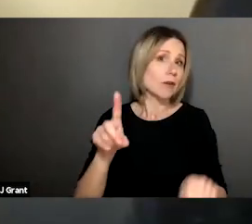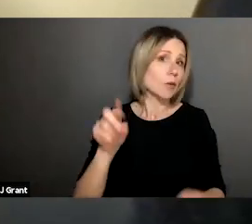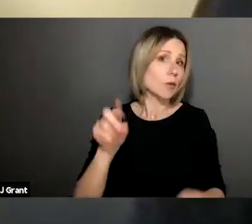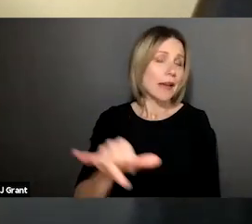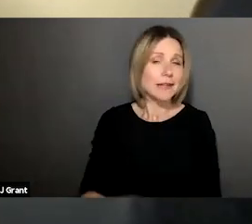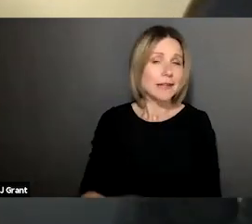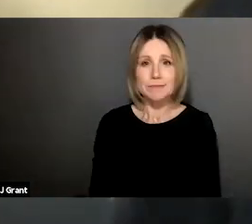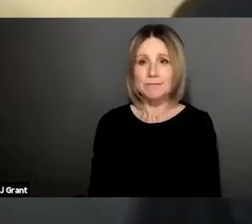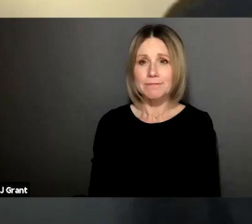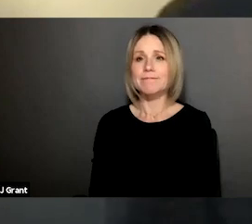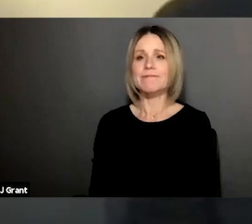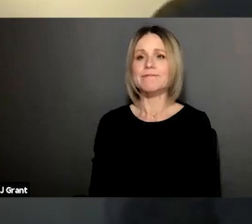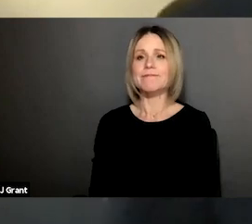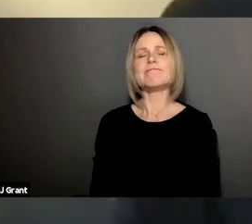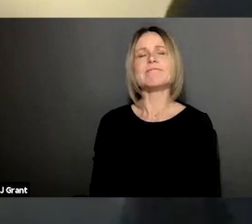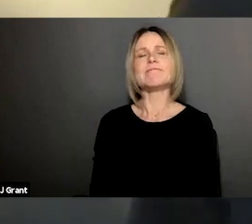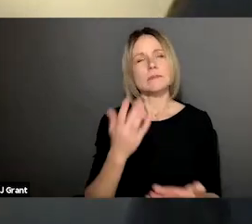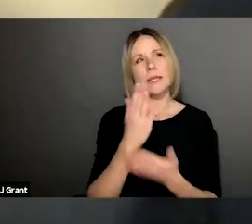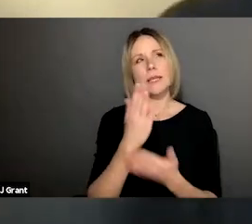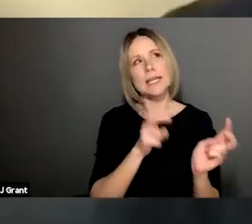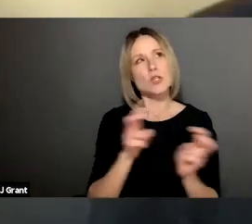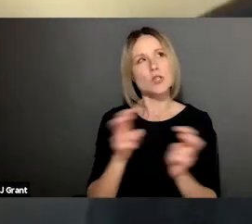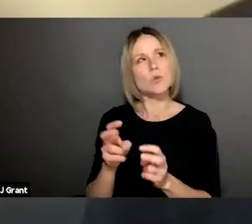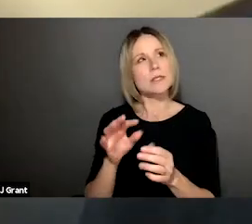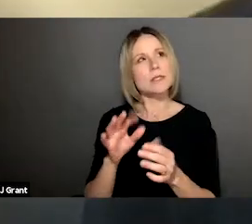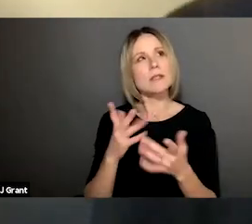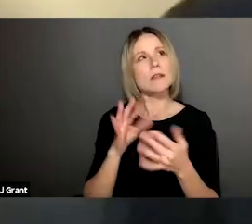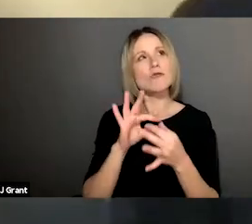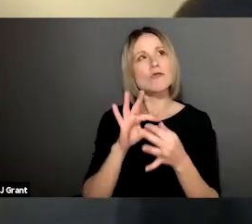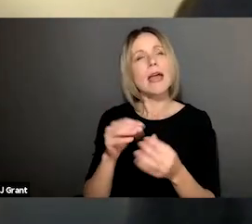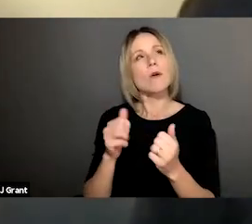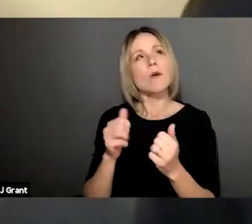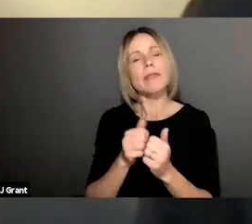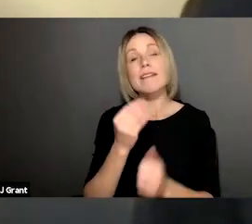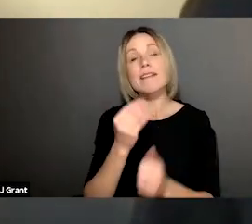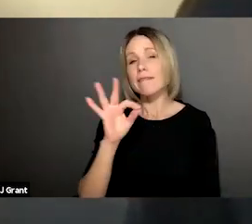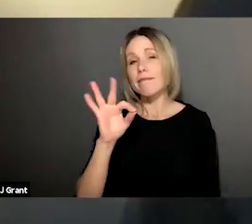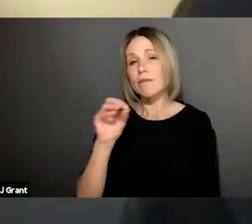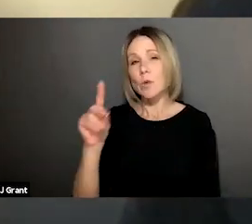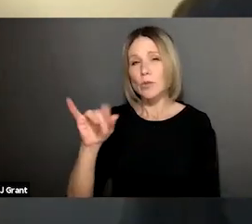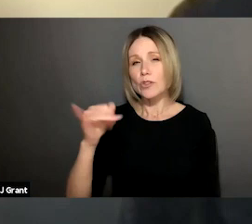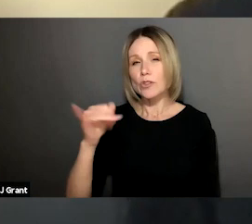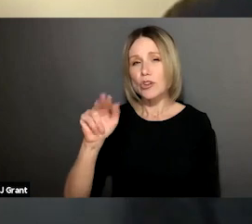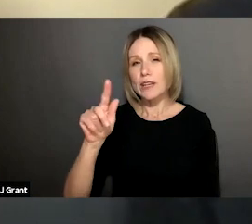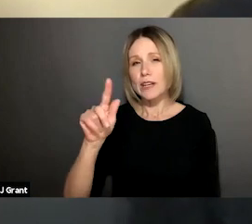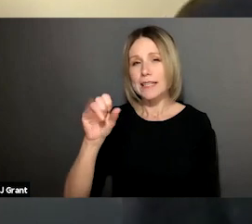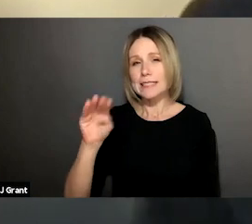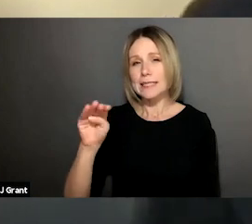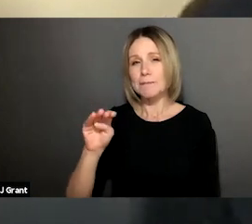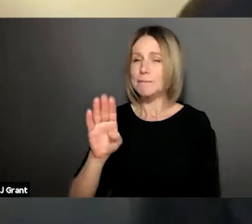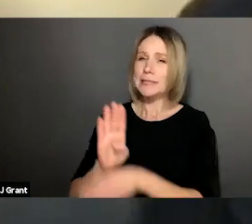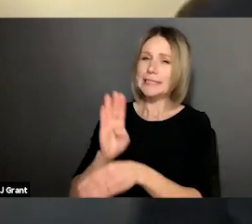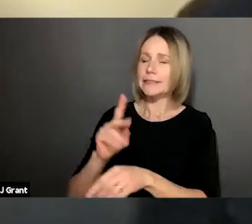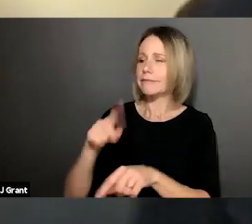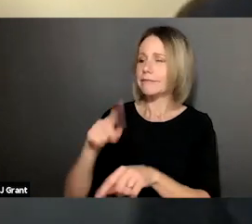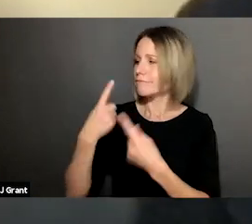The issues that food journalism has faced over the past, let's say, year or more, which